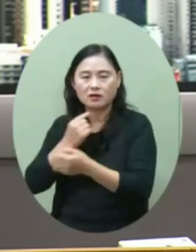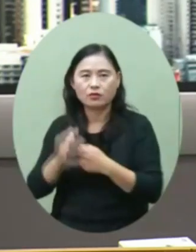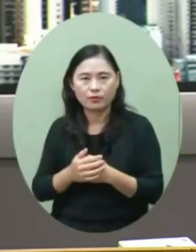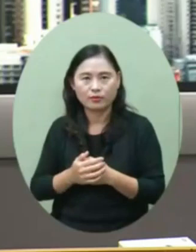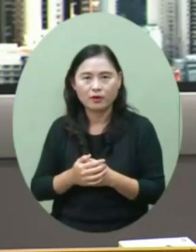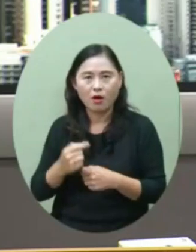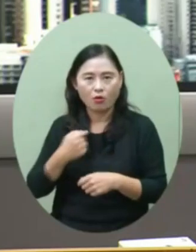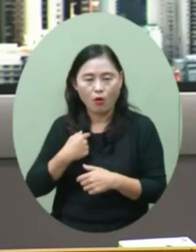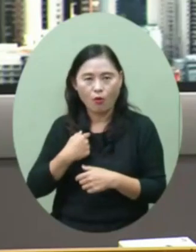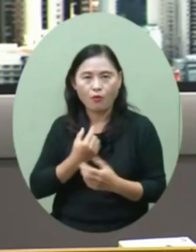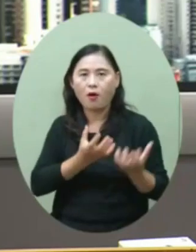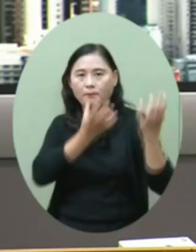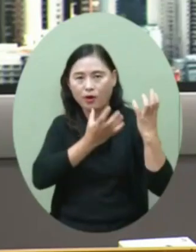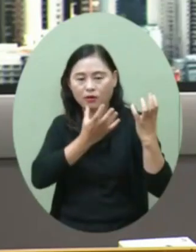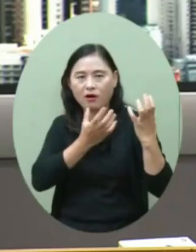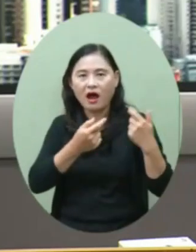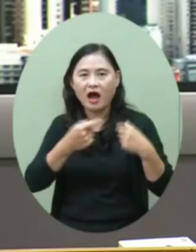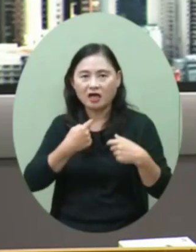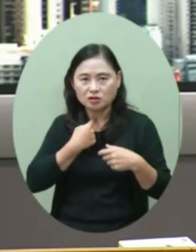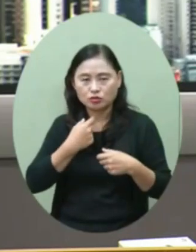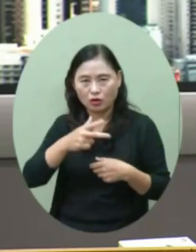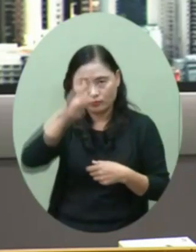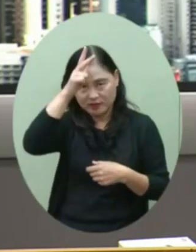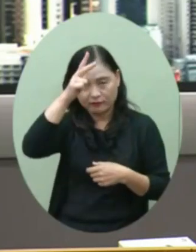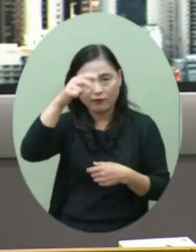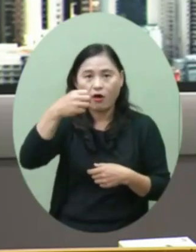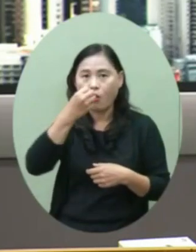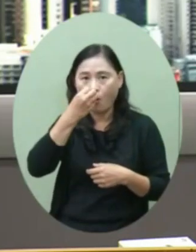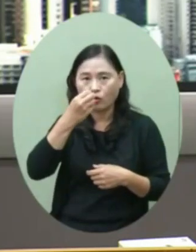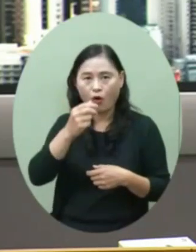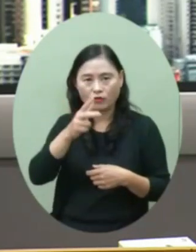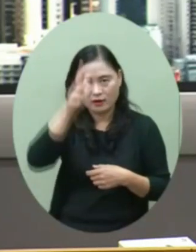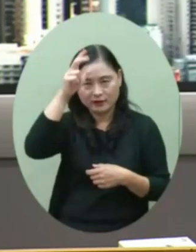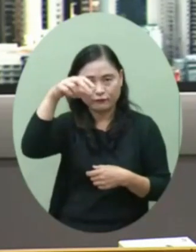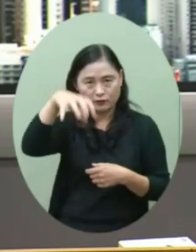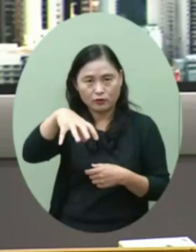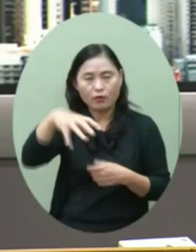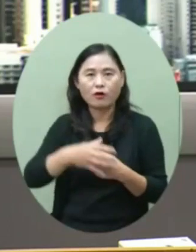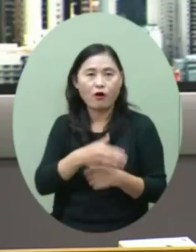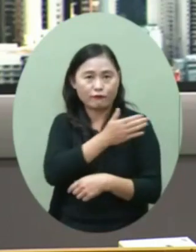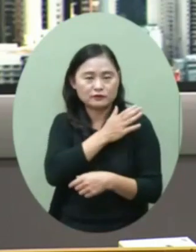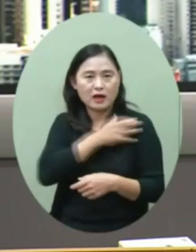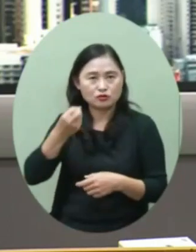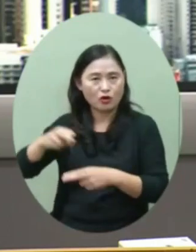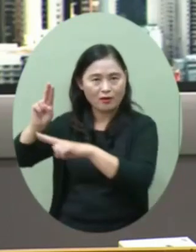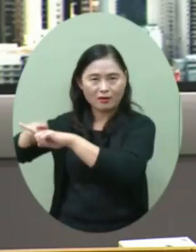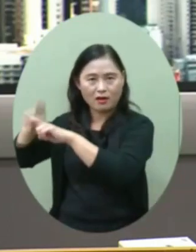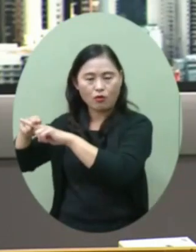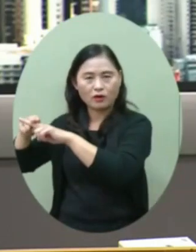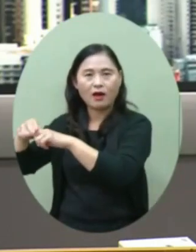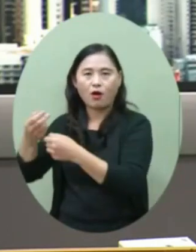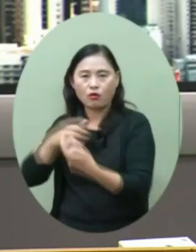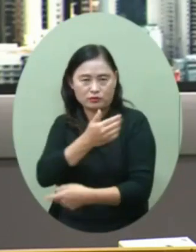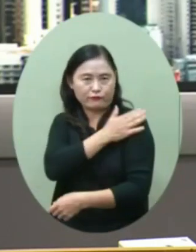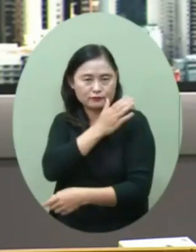safeguard national security. The chief executive is required by the law to submit an annual report. So as the chief executive, I